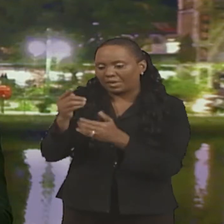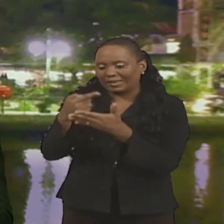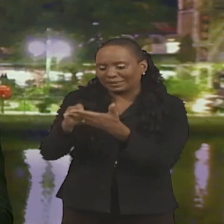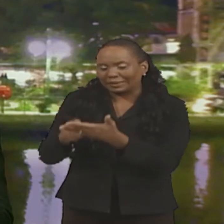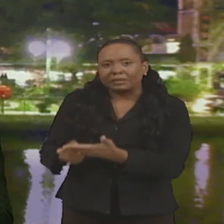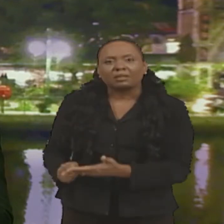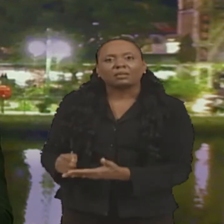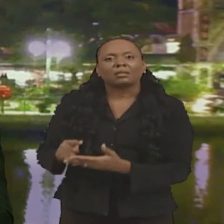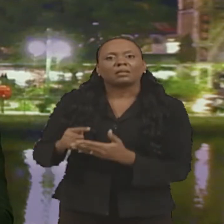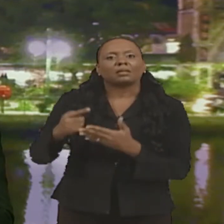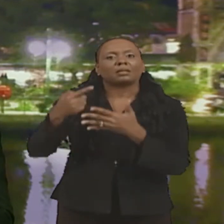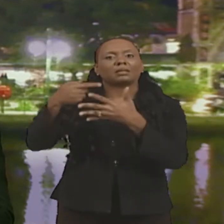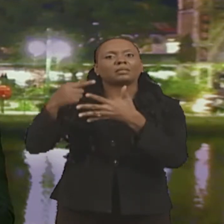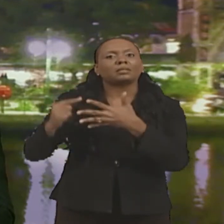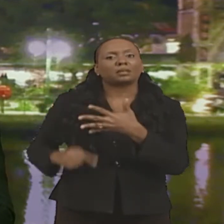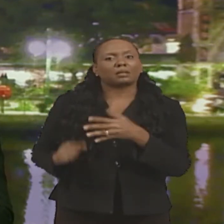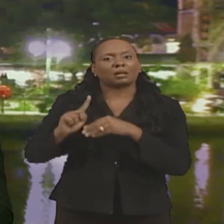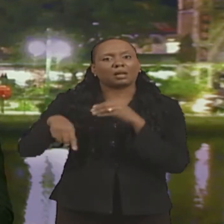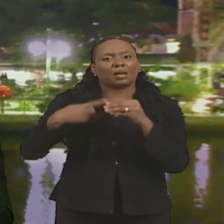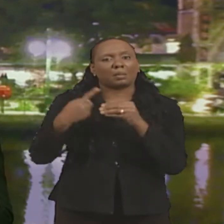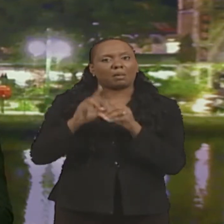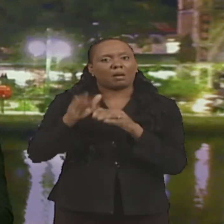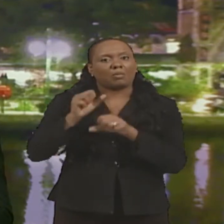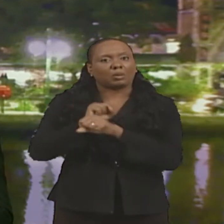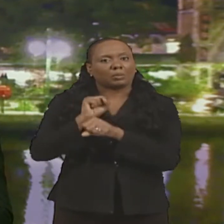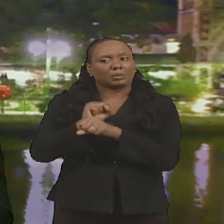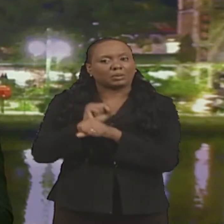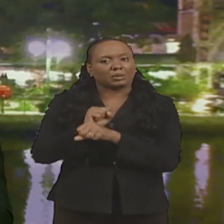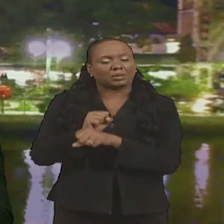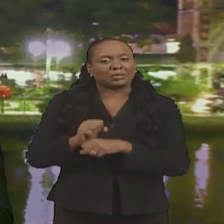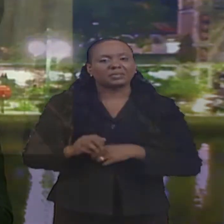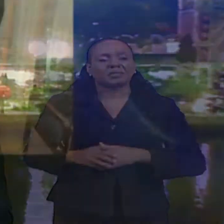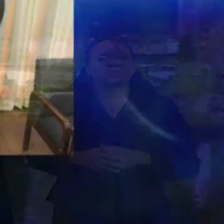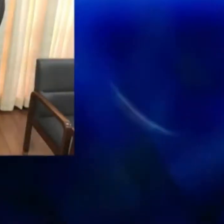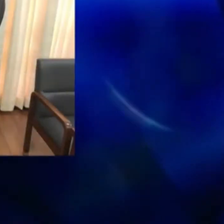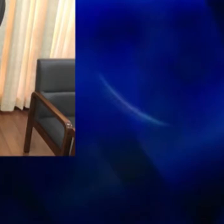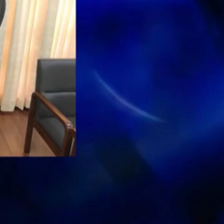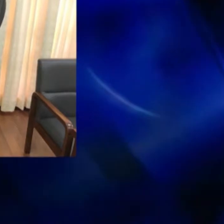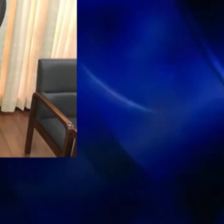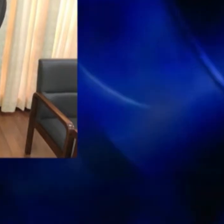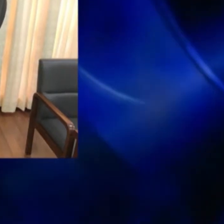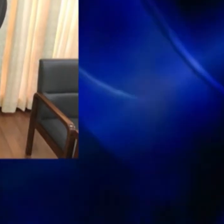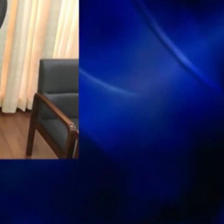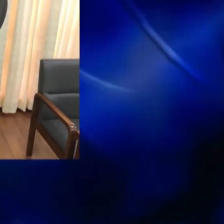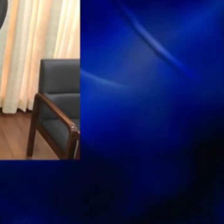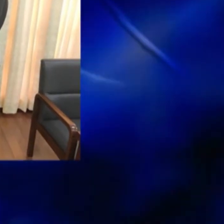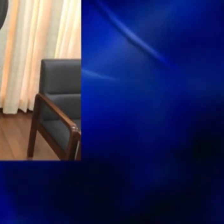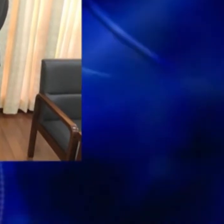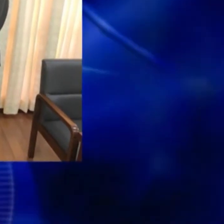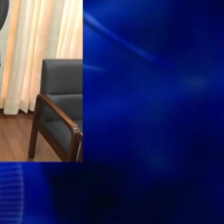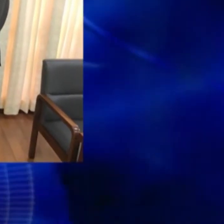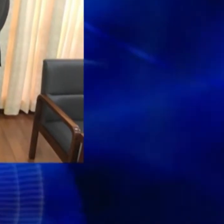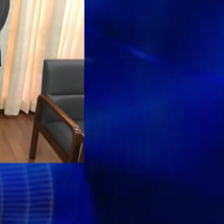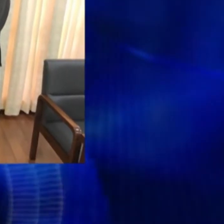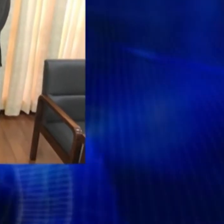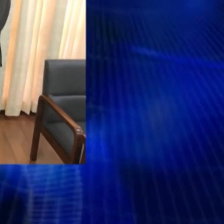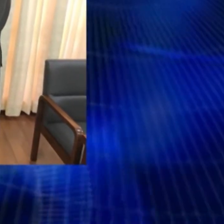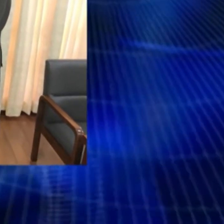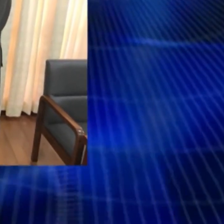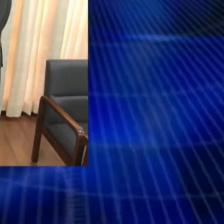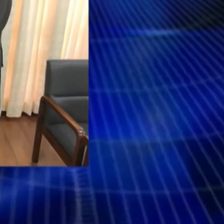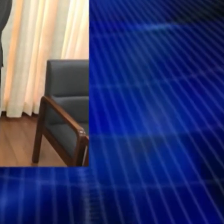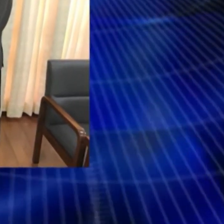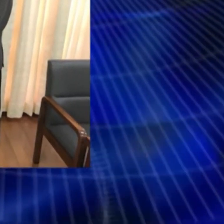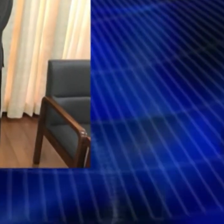airport security operations. Permanent Secretary in the Ministry of Tourism and International Transport, Donna Cadogan, presented the